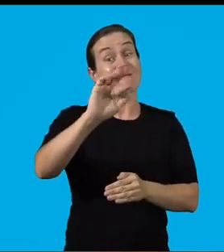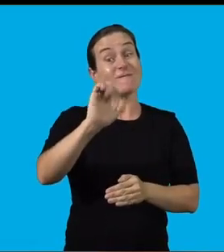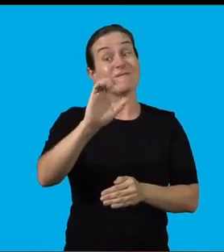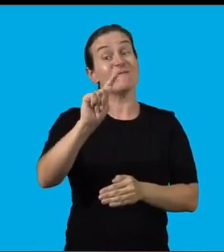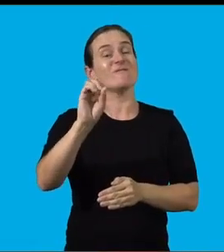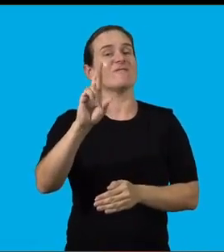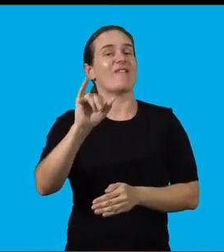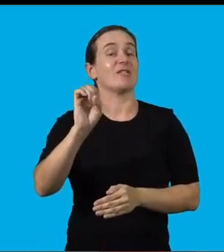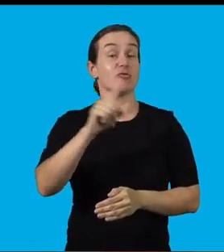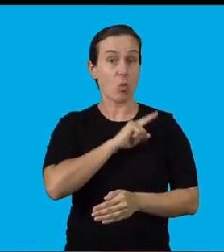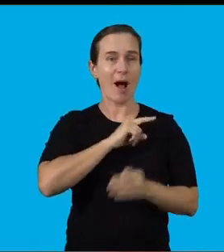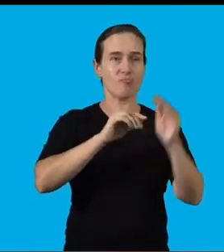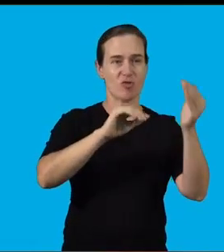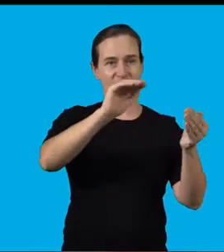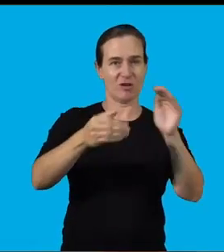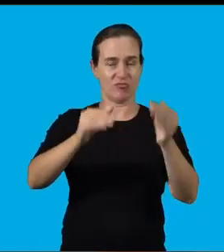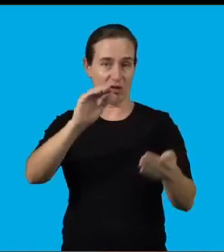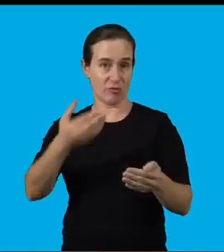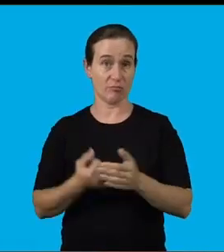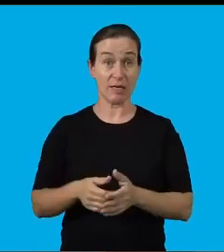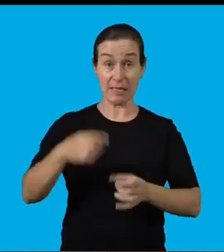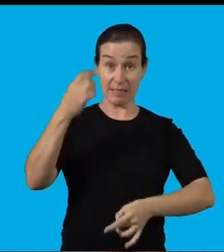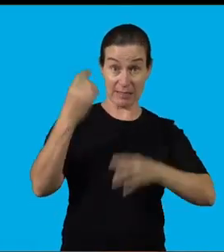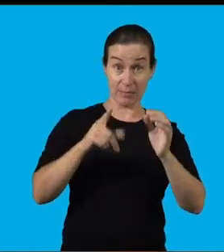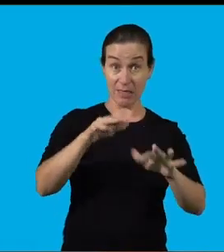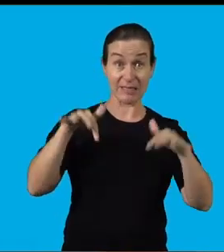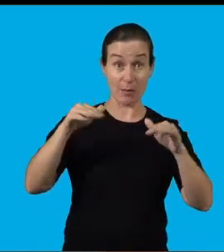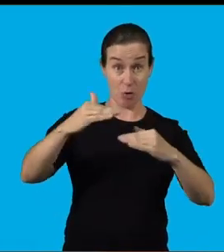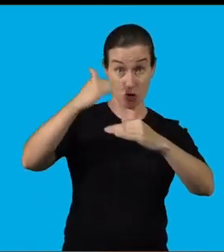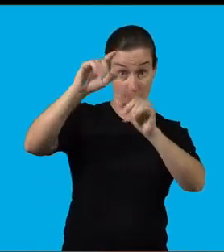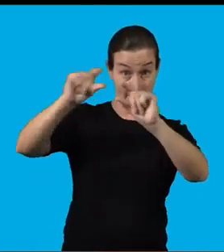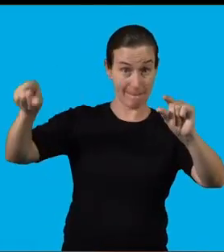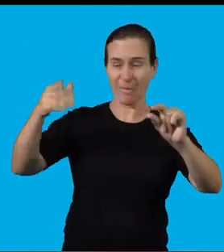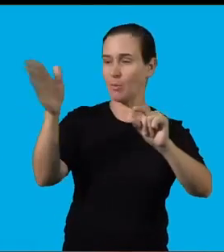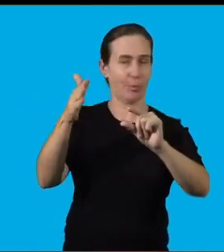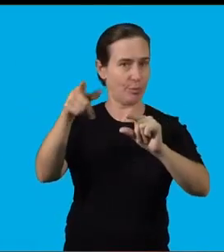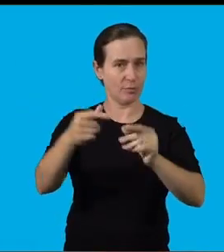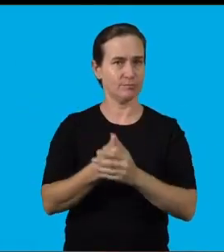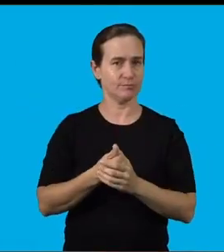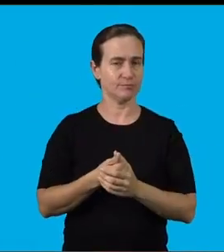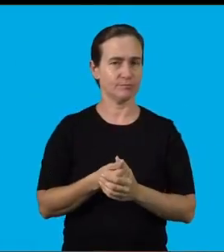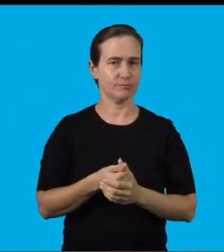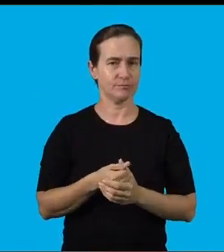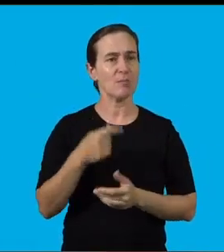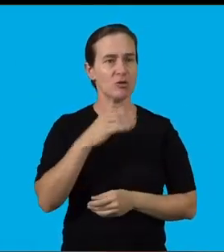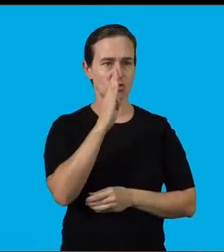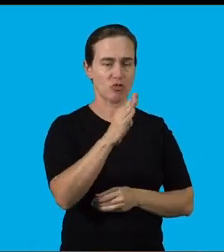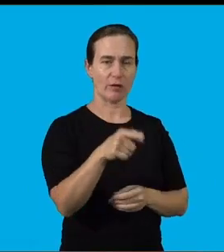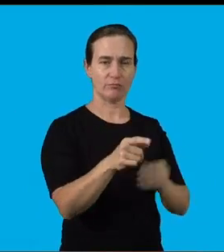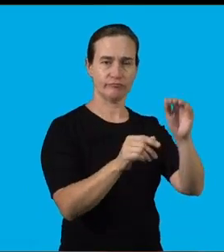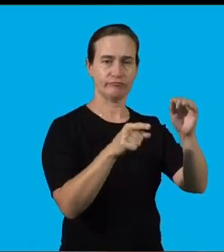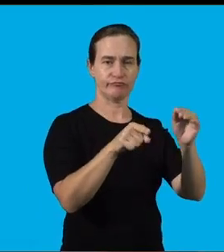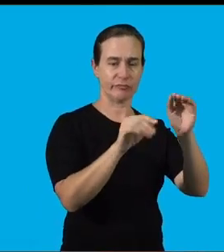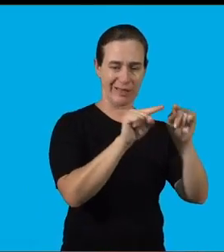brackets. Sometimes what you might see in an exam is you don't even see this part. Okay? You simply say, you